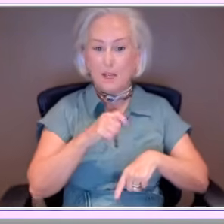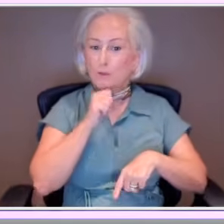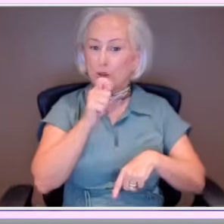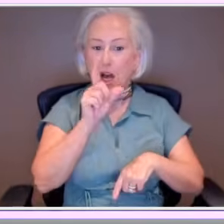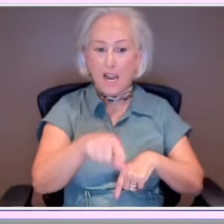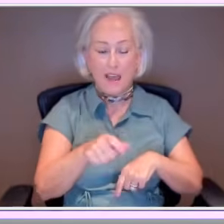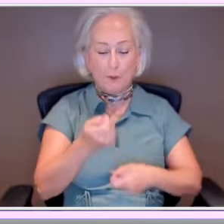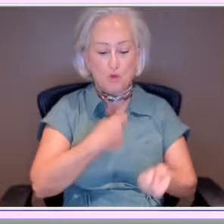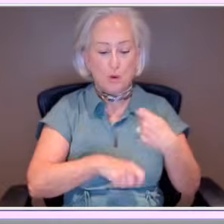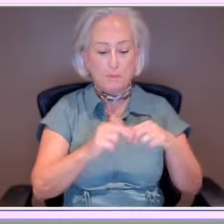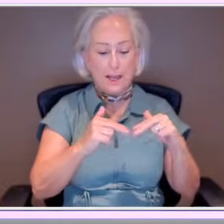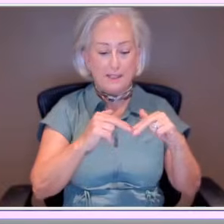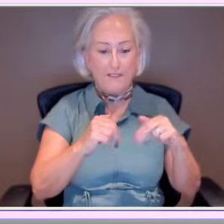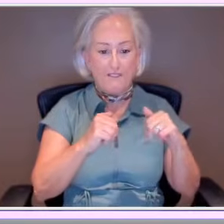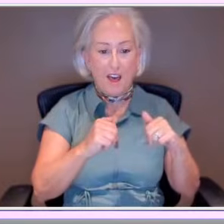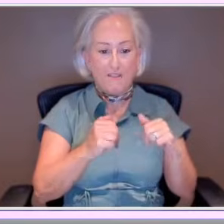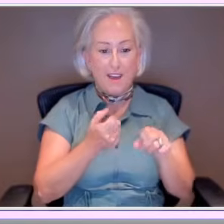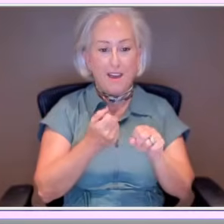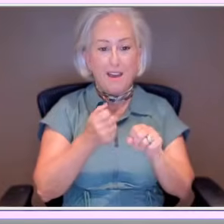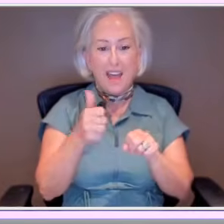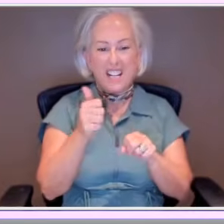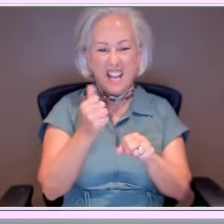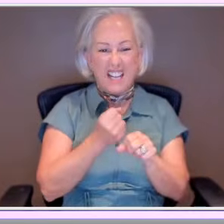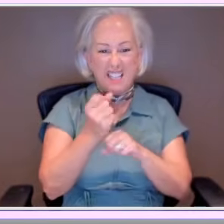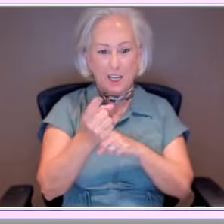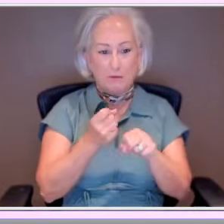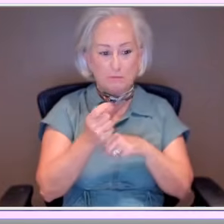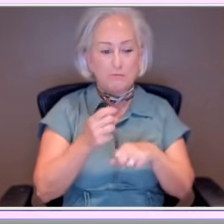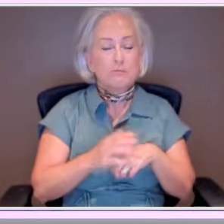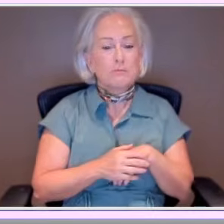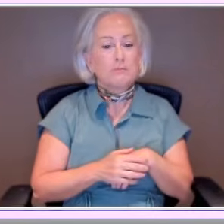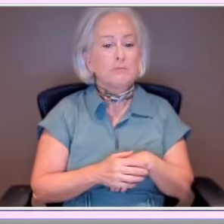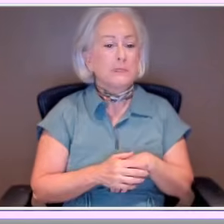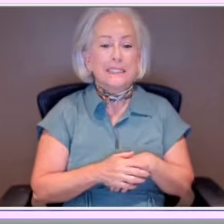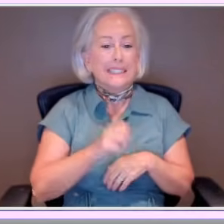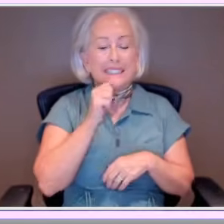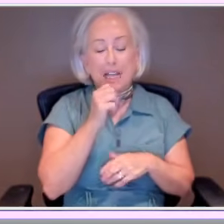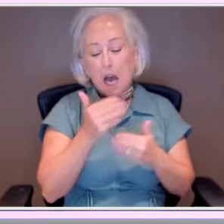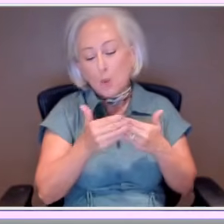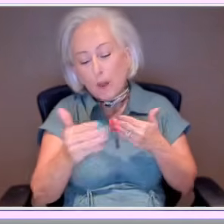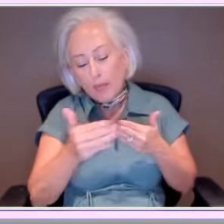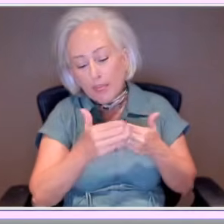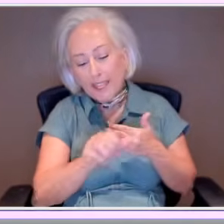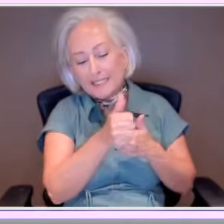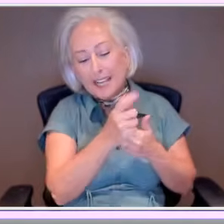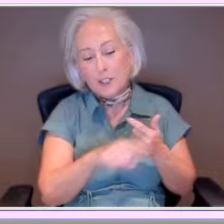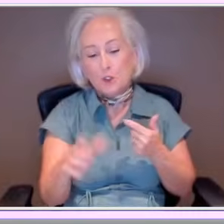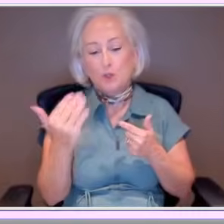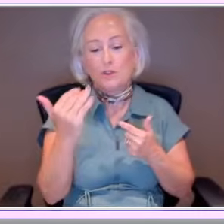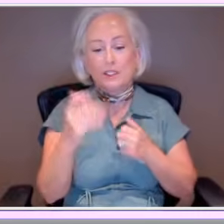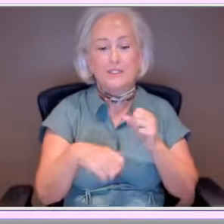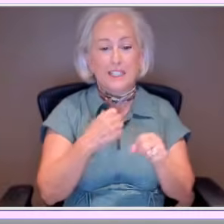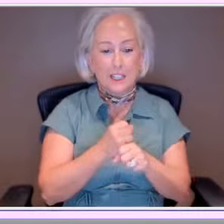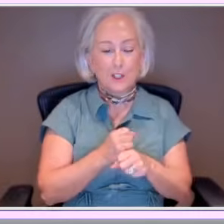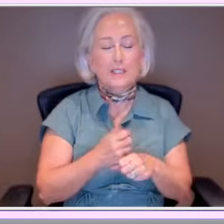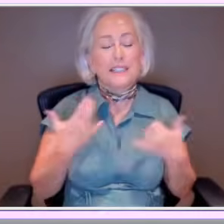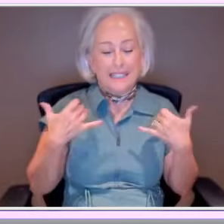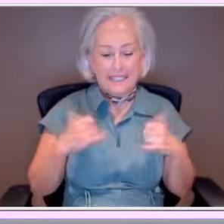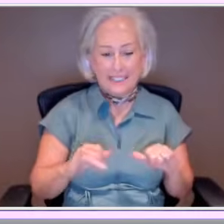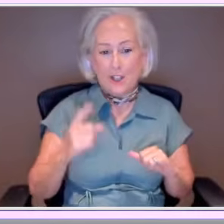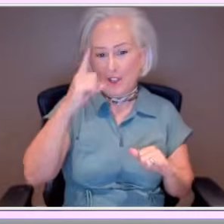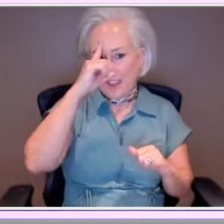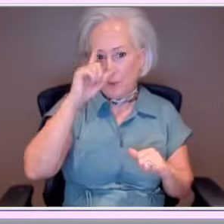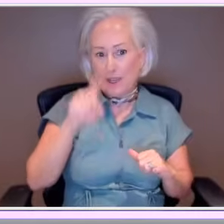never say never. We don't have that within the next 10 to 15 years that I see. I still think that there's going to have to be need for ongoing